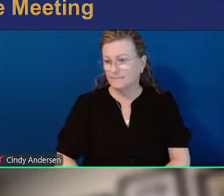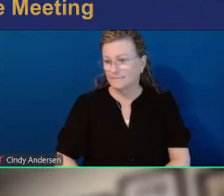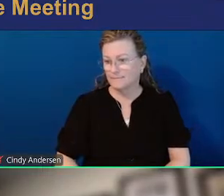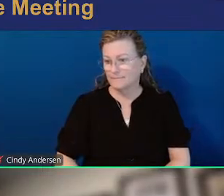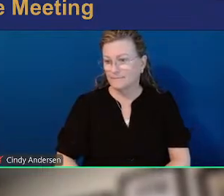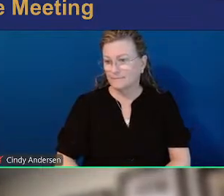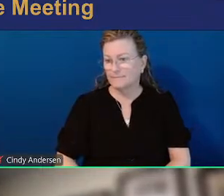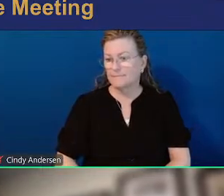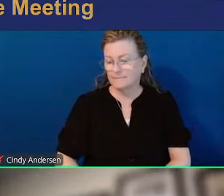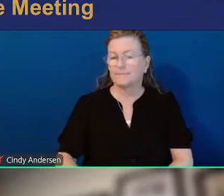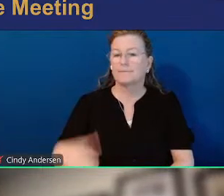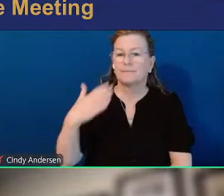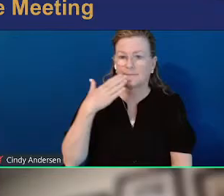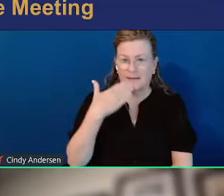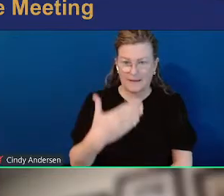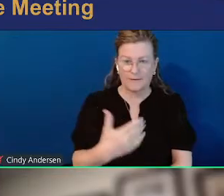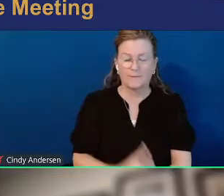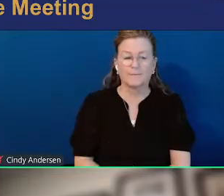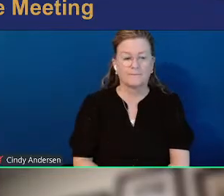Thank you.